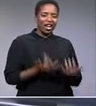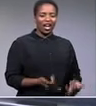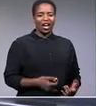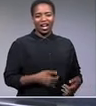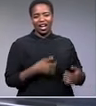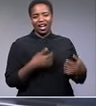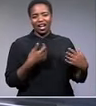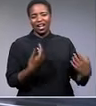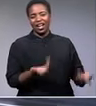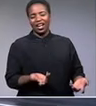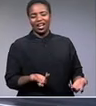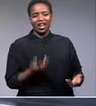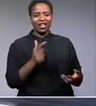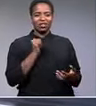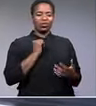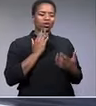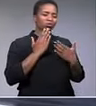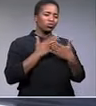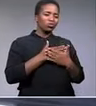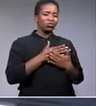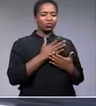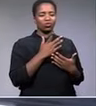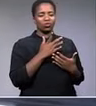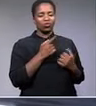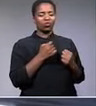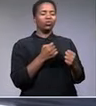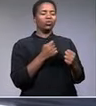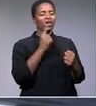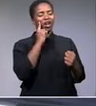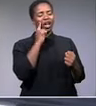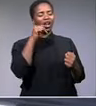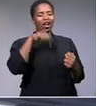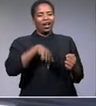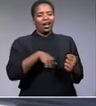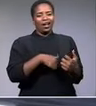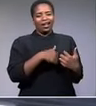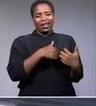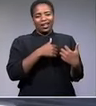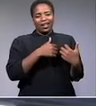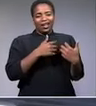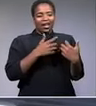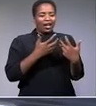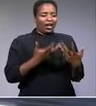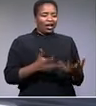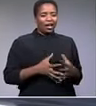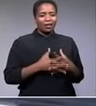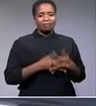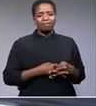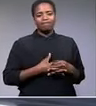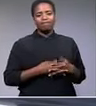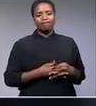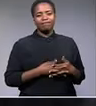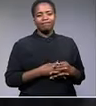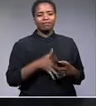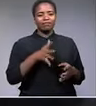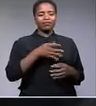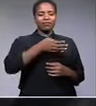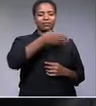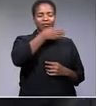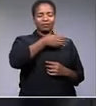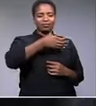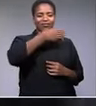I came here last night and then I slept here. And I'm waiting for beers.